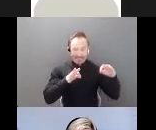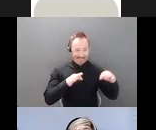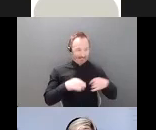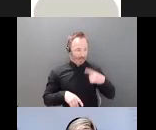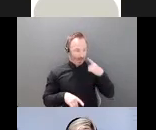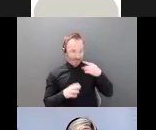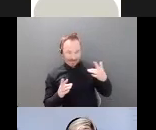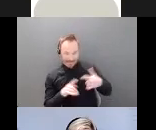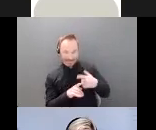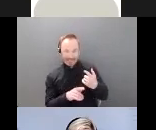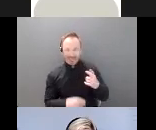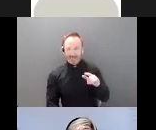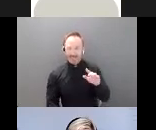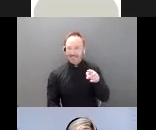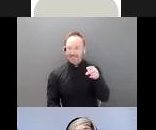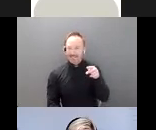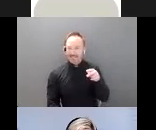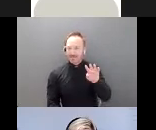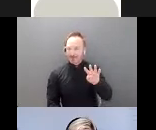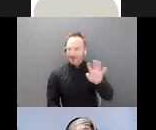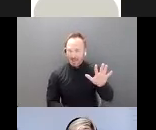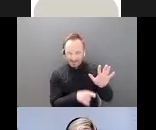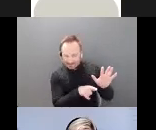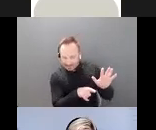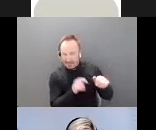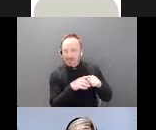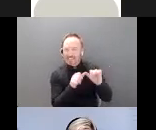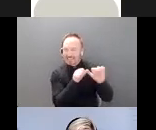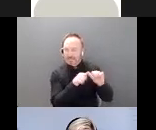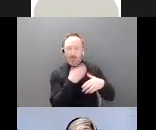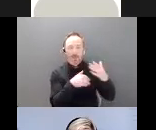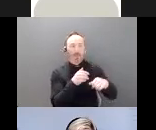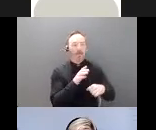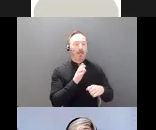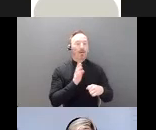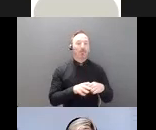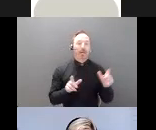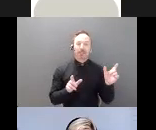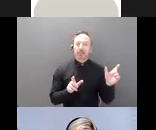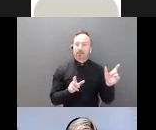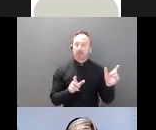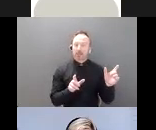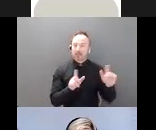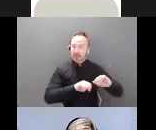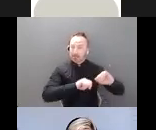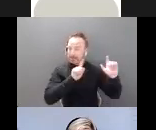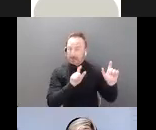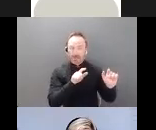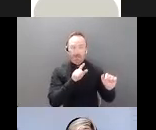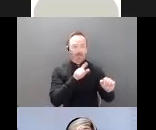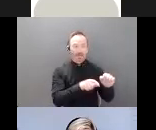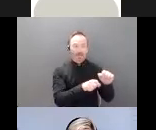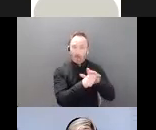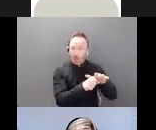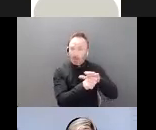So easy to partner with existing programs and services, right? So you look locally at, when you're an elder mediator, trying